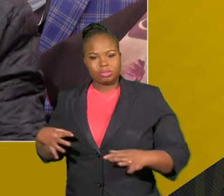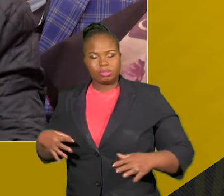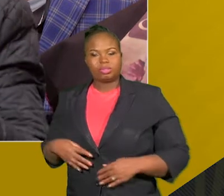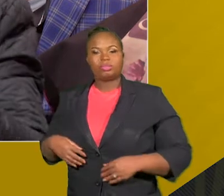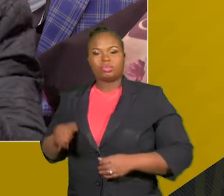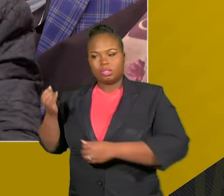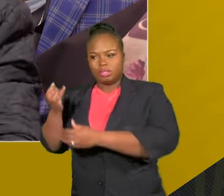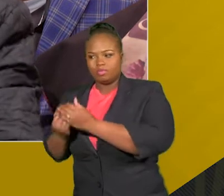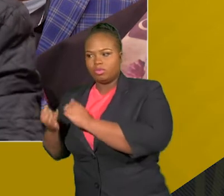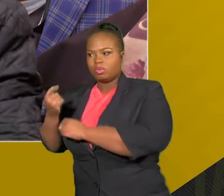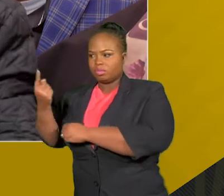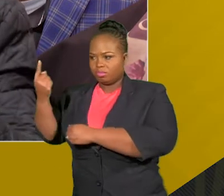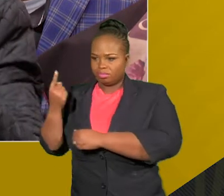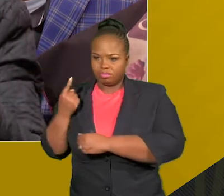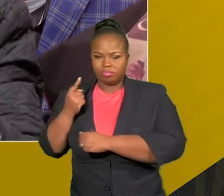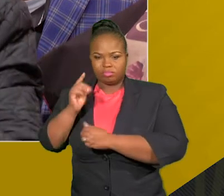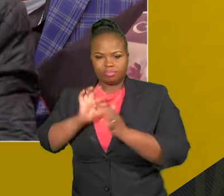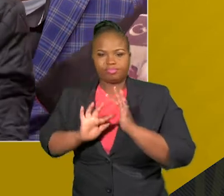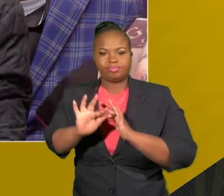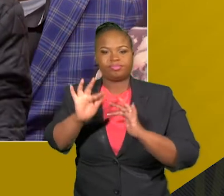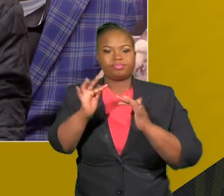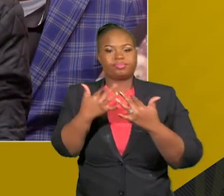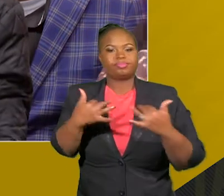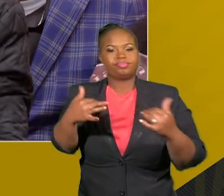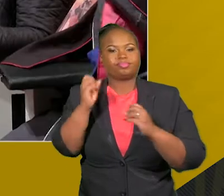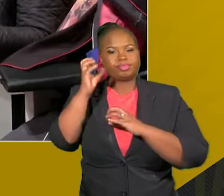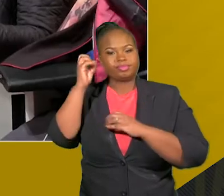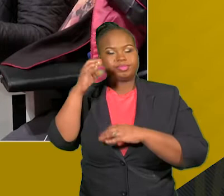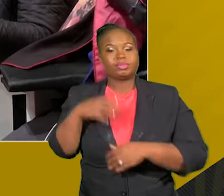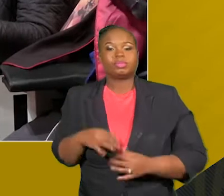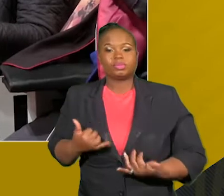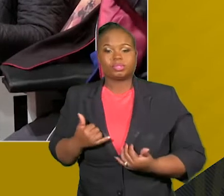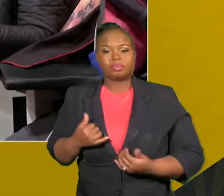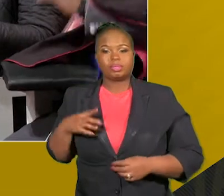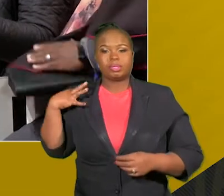different individuals to utbeze bazo kuluma nabo. As it is this evening,